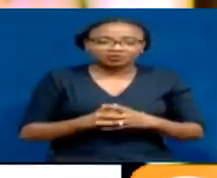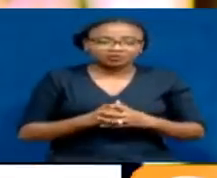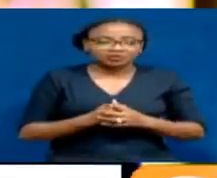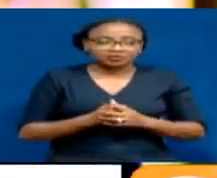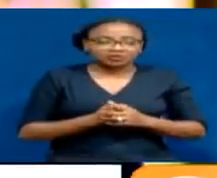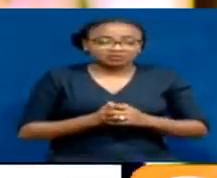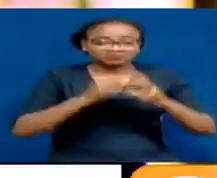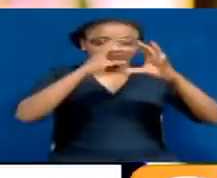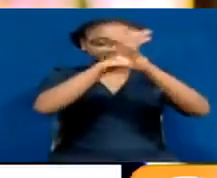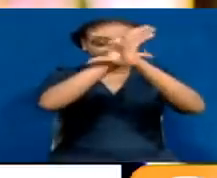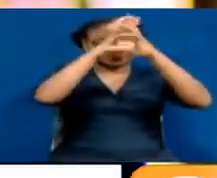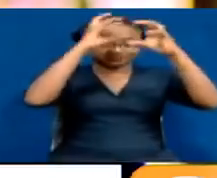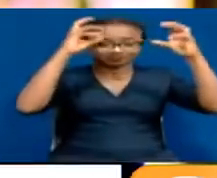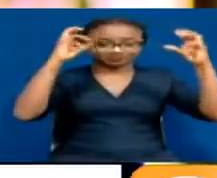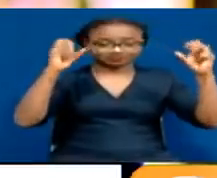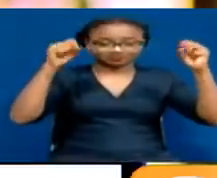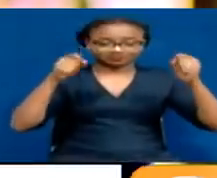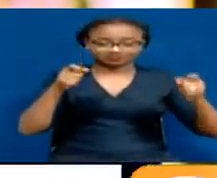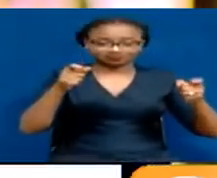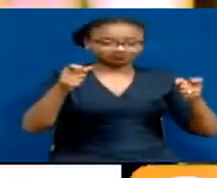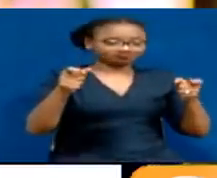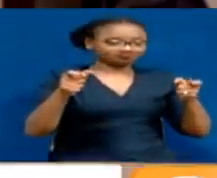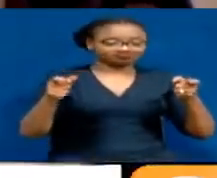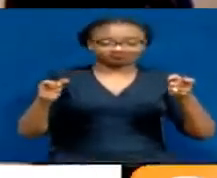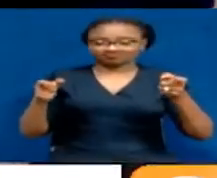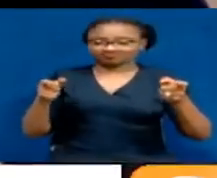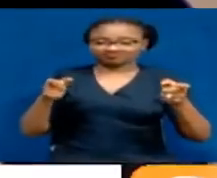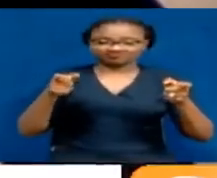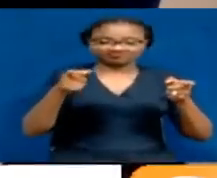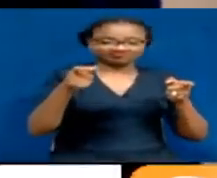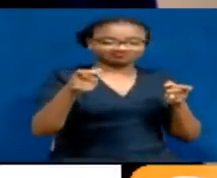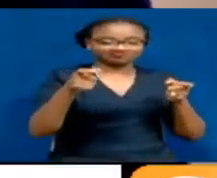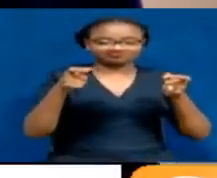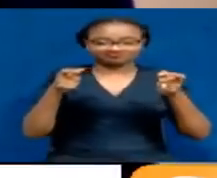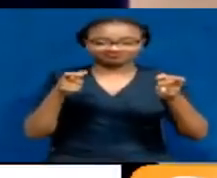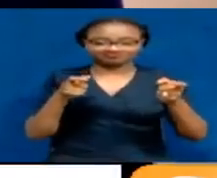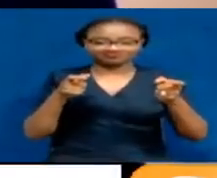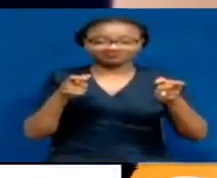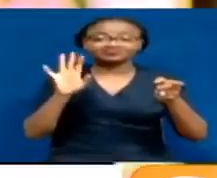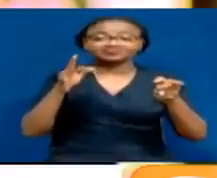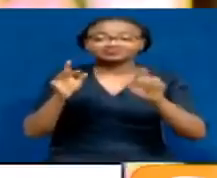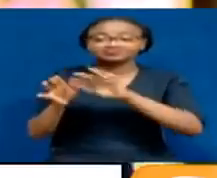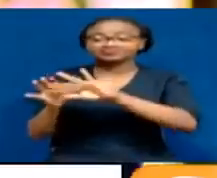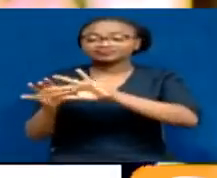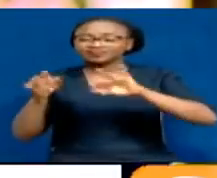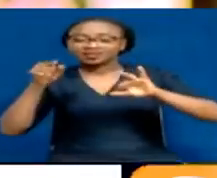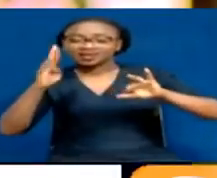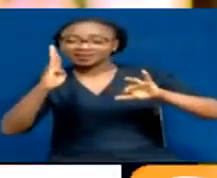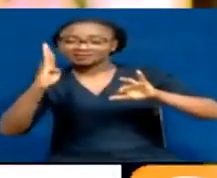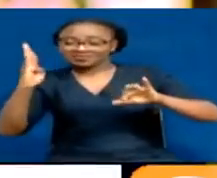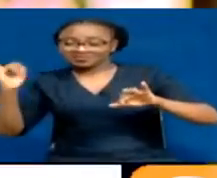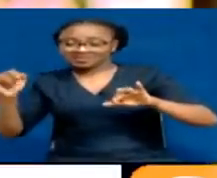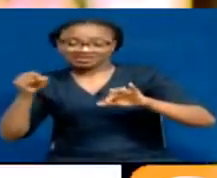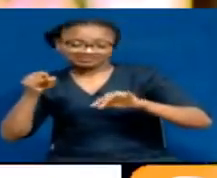1963-64, is presidentialism, the presidency. In my reading, what BBI does